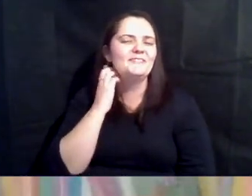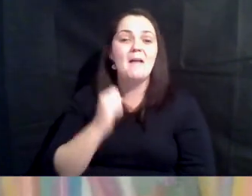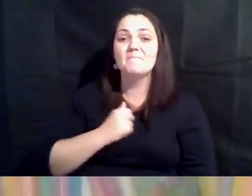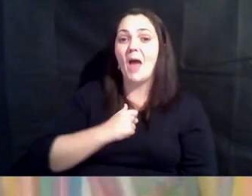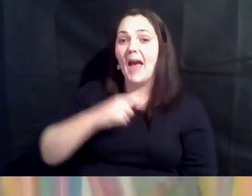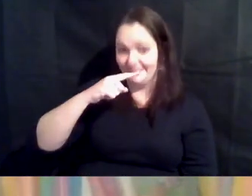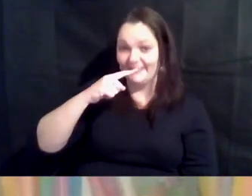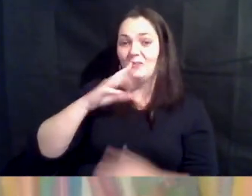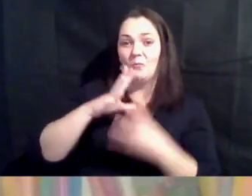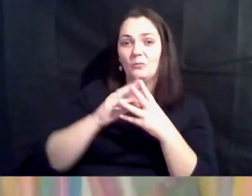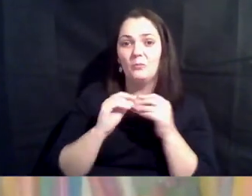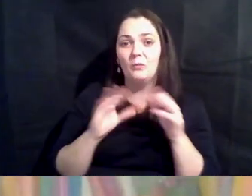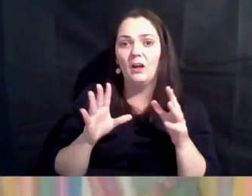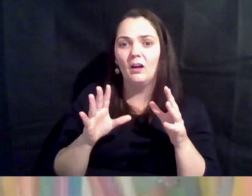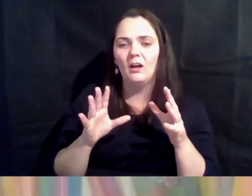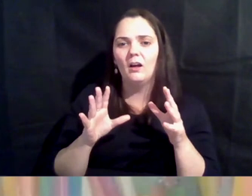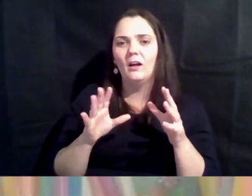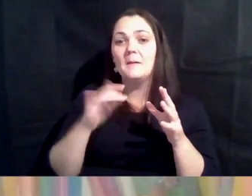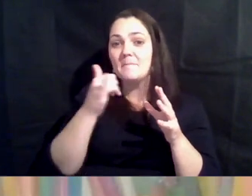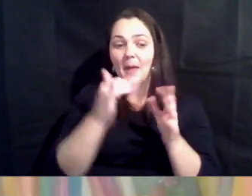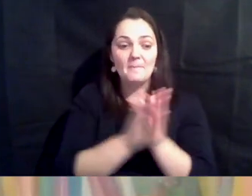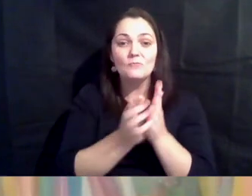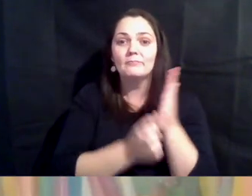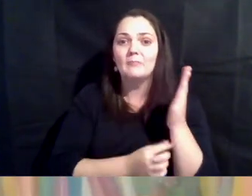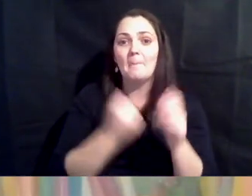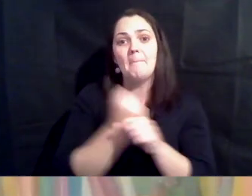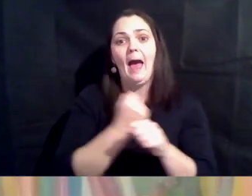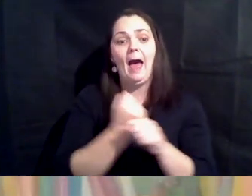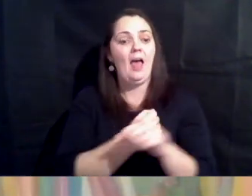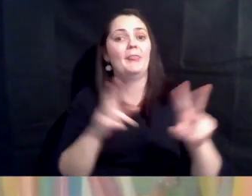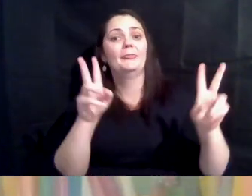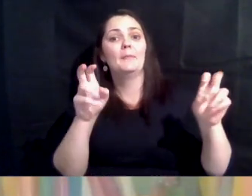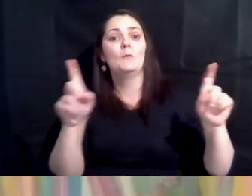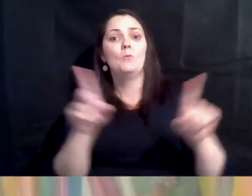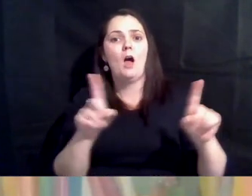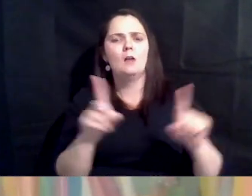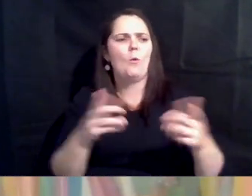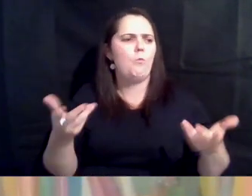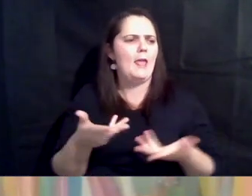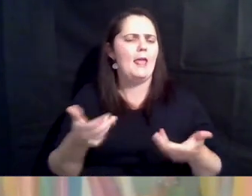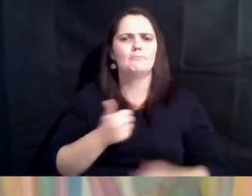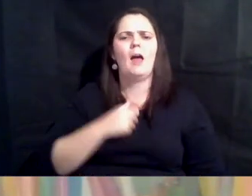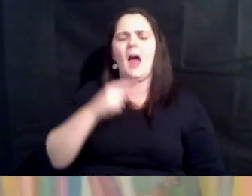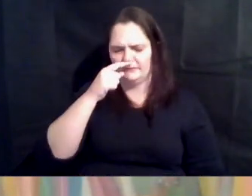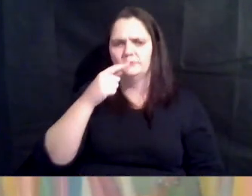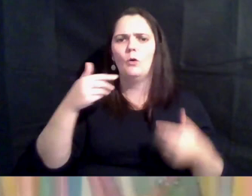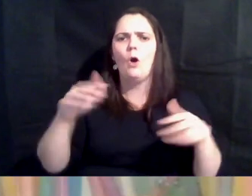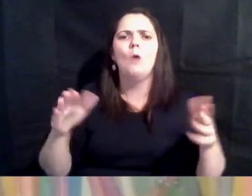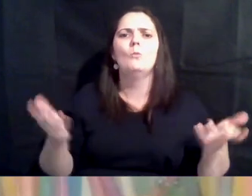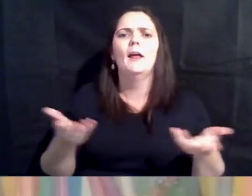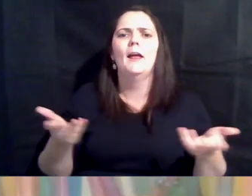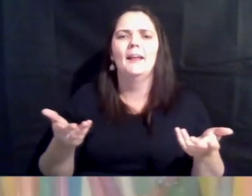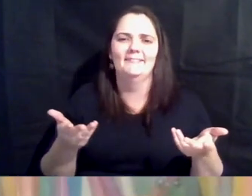That would be another really good zine, actually. Would love to see the illustration from that. And going by what I said